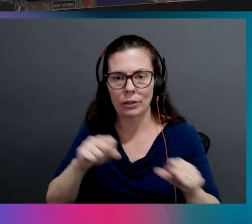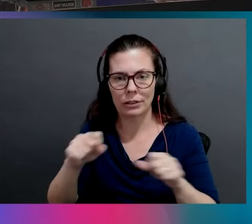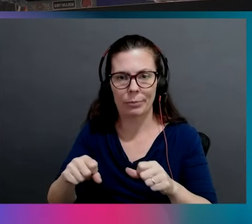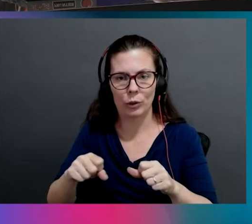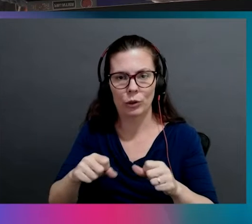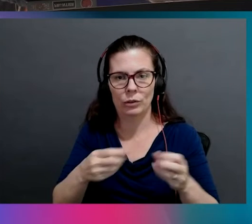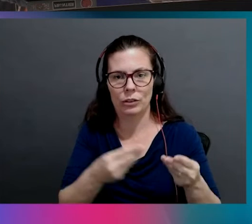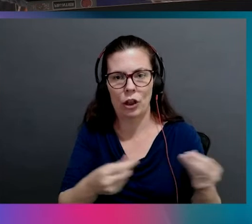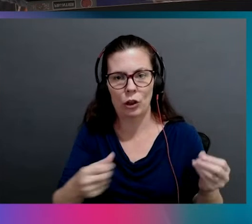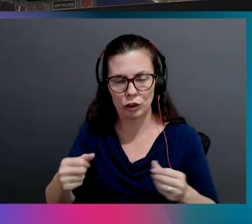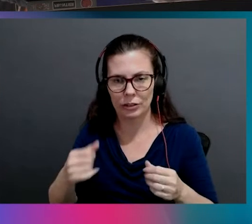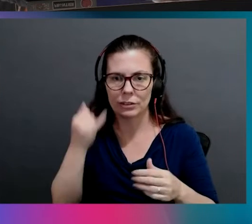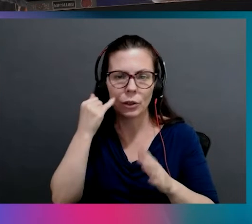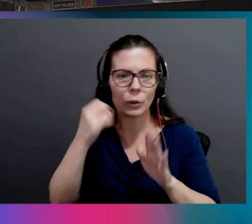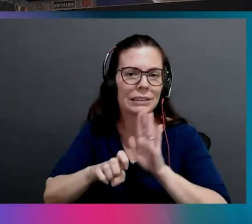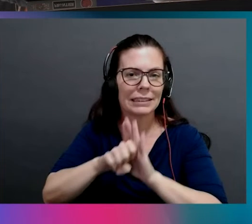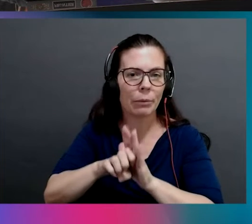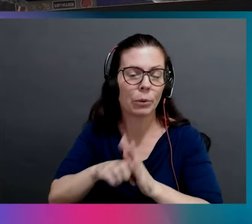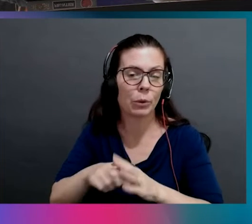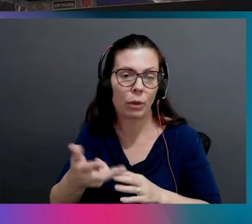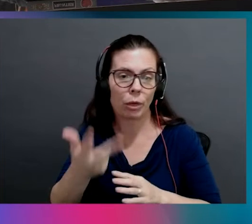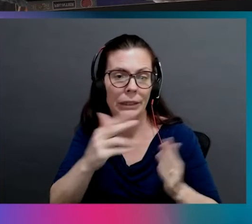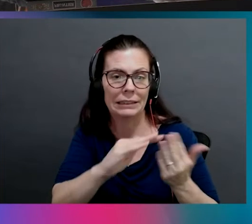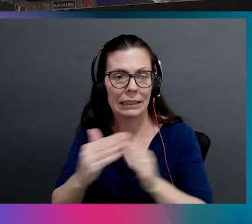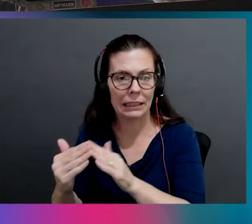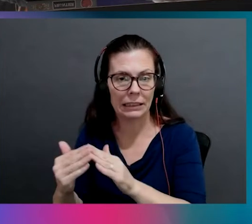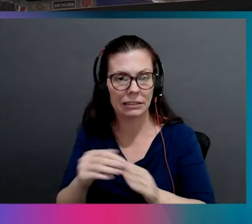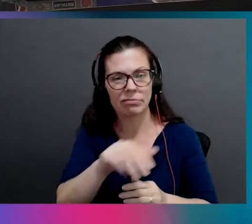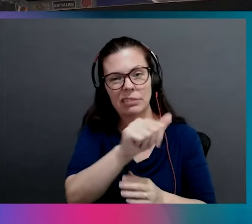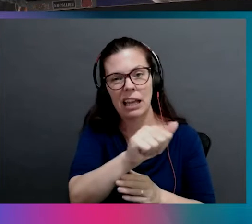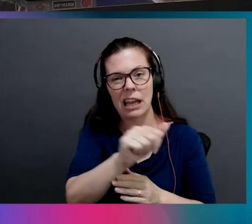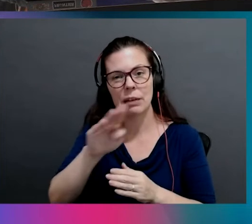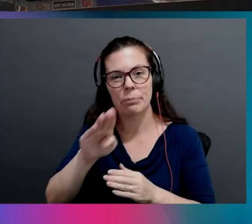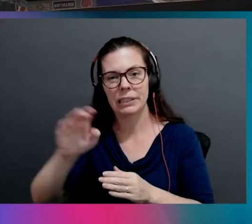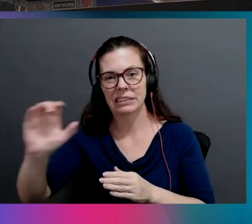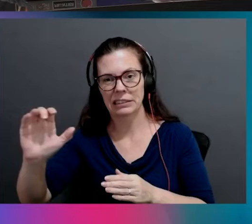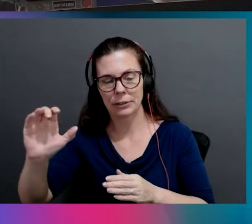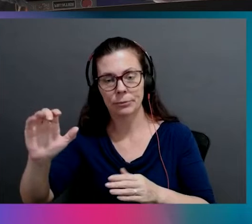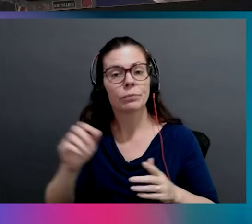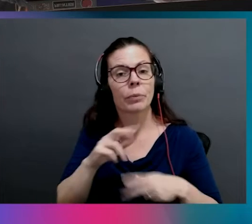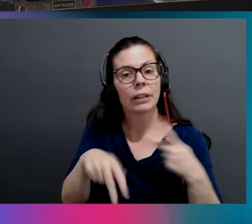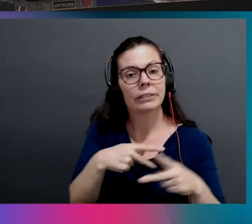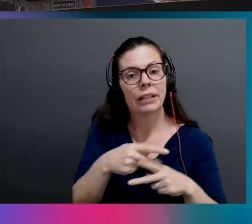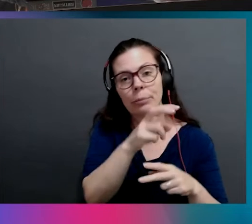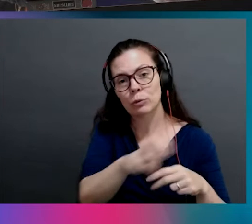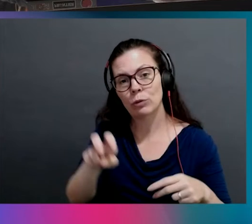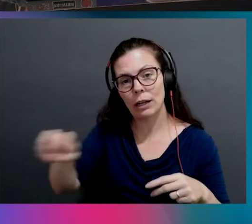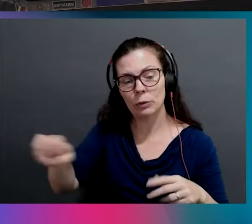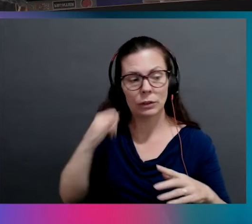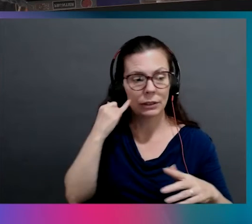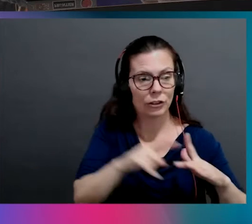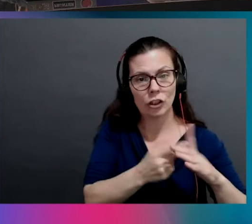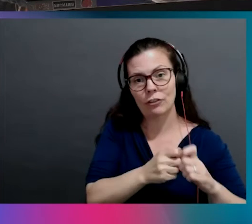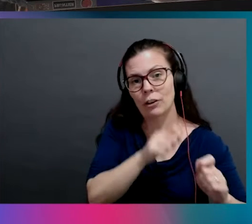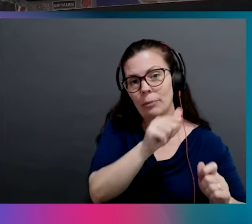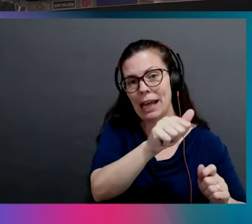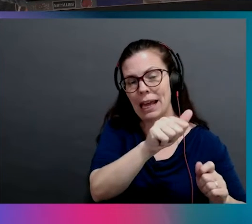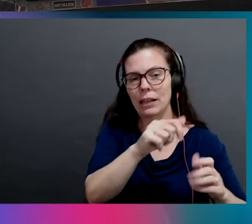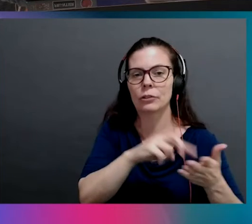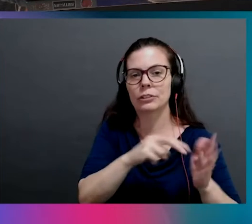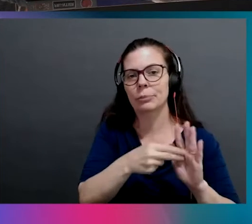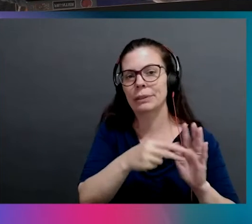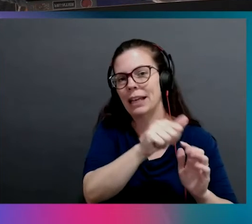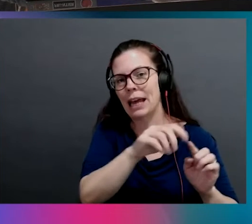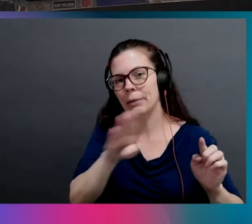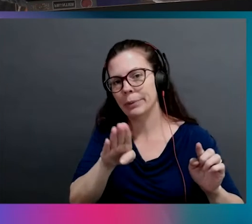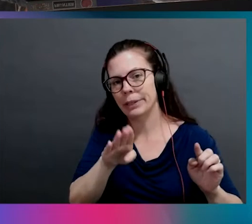3 cities, A, B, and C. Yeah. The kinds of routes that you can explore there is if you start from A, it's either A, B, C or A, C, and